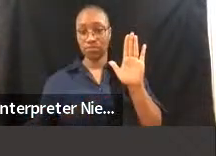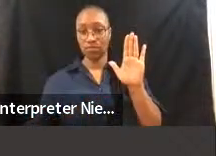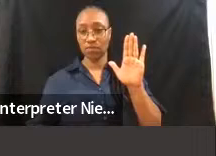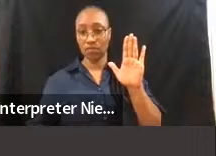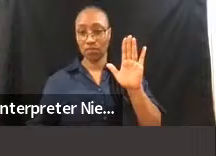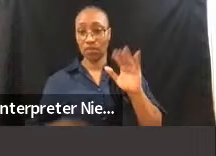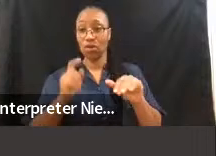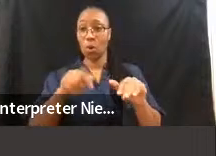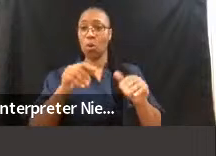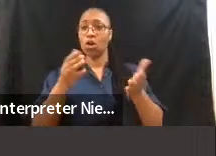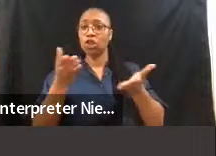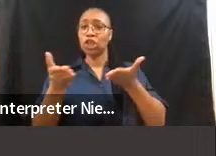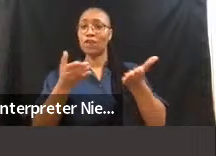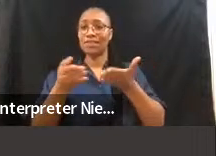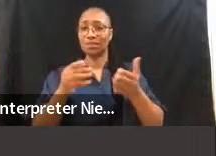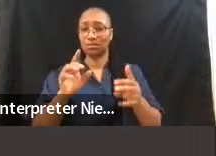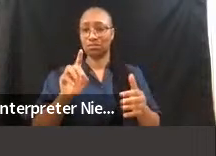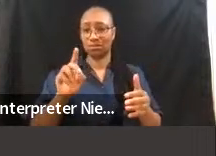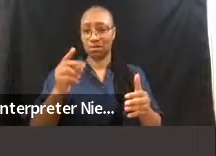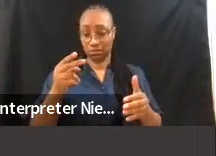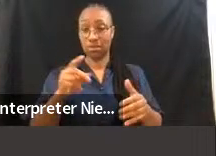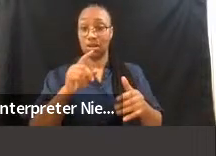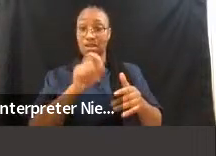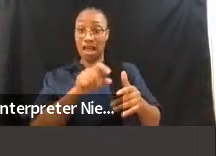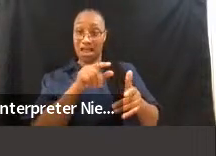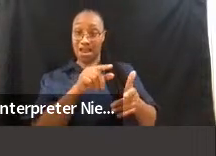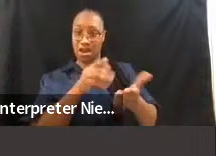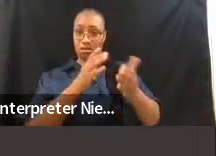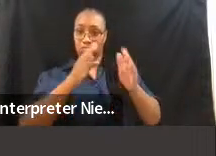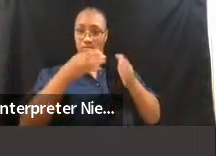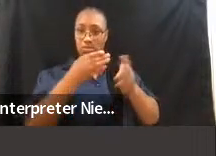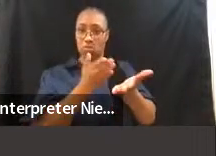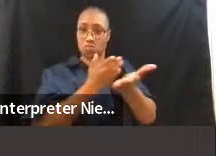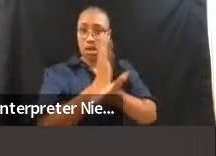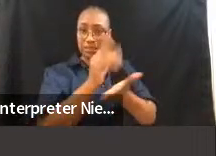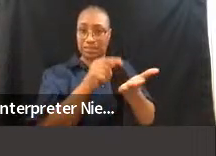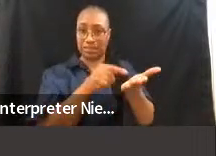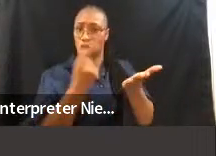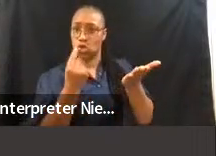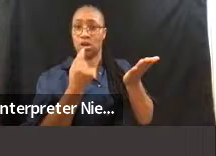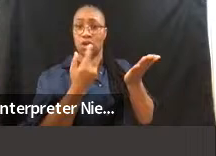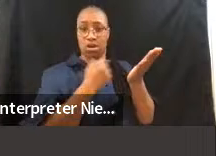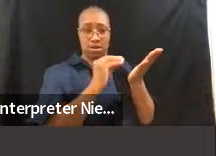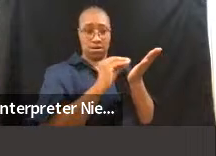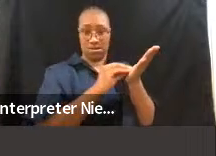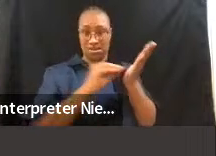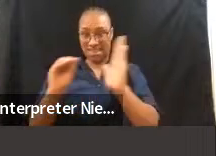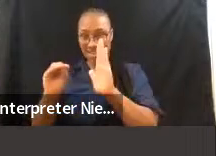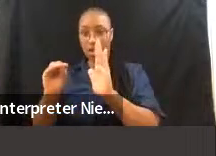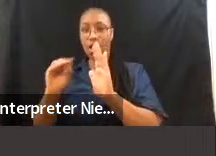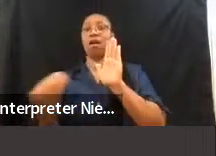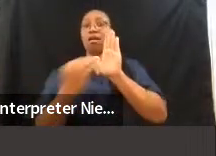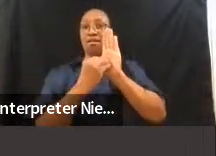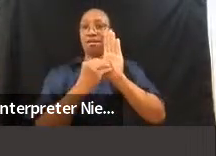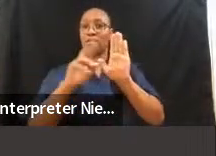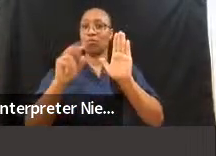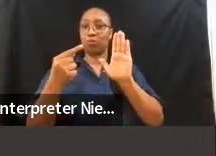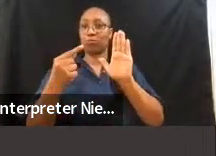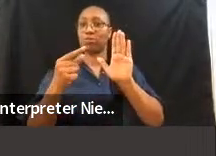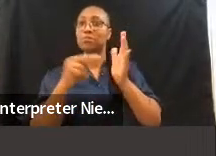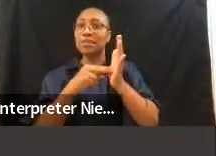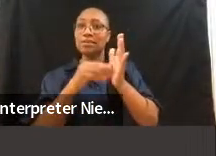may issue regulations establishing scoping requirements and requiring healthcare providers subject to